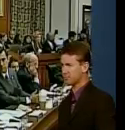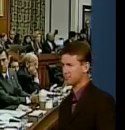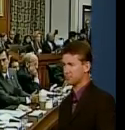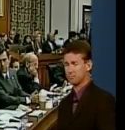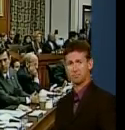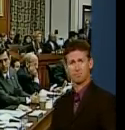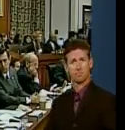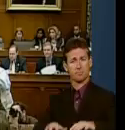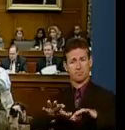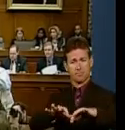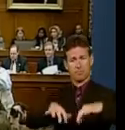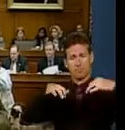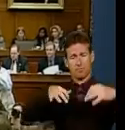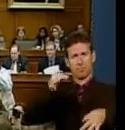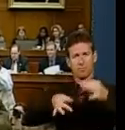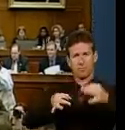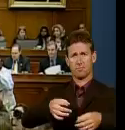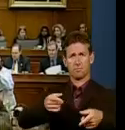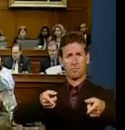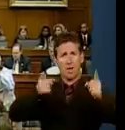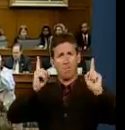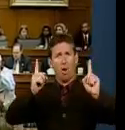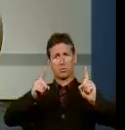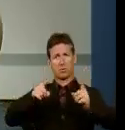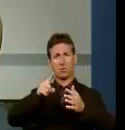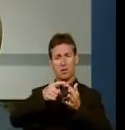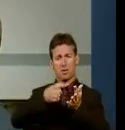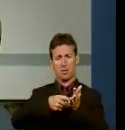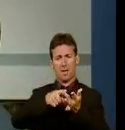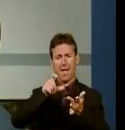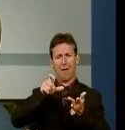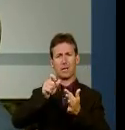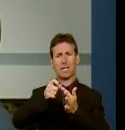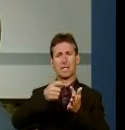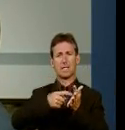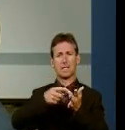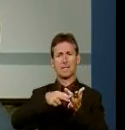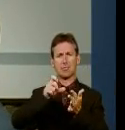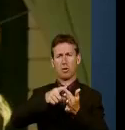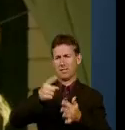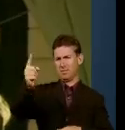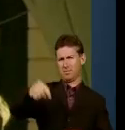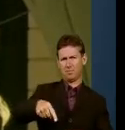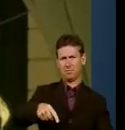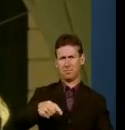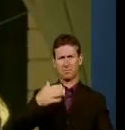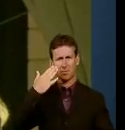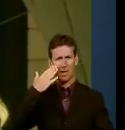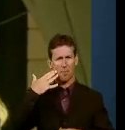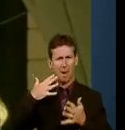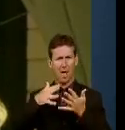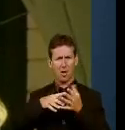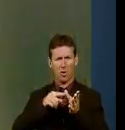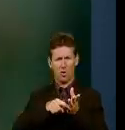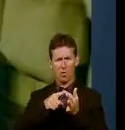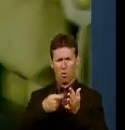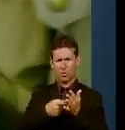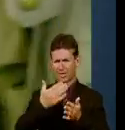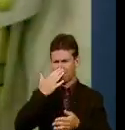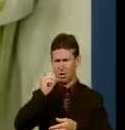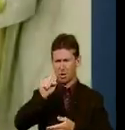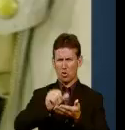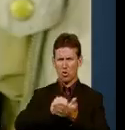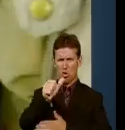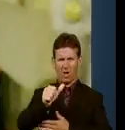Congress called Blackwater's boss, Eric Prince, to answer for his company's record. Blackwater appears to have fostered a culture of shoot first